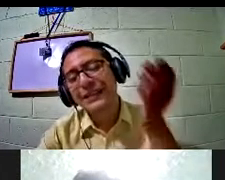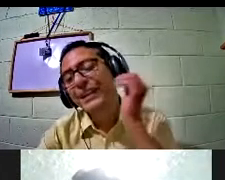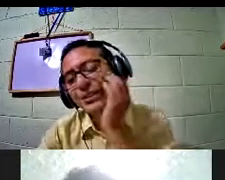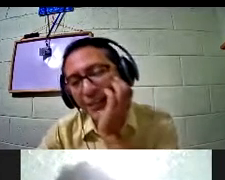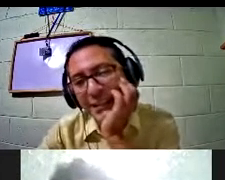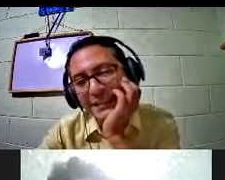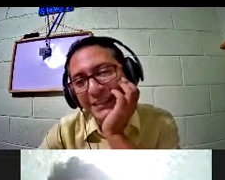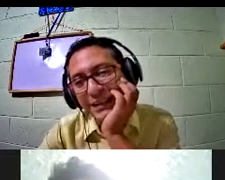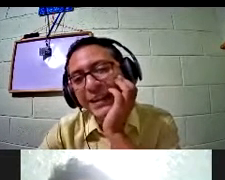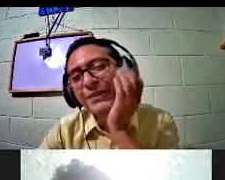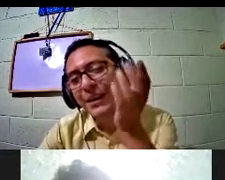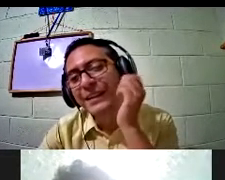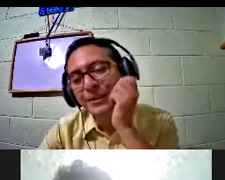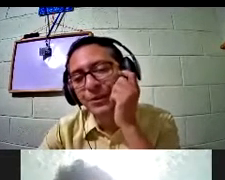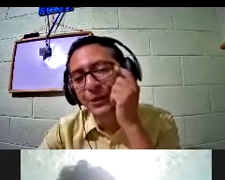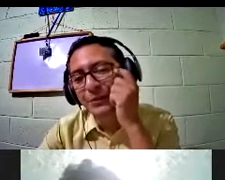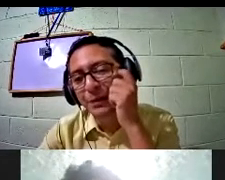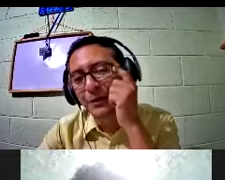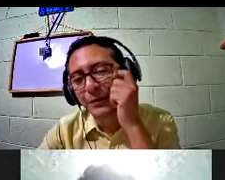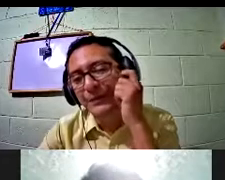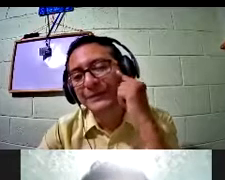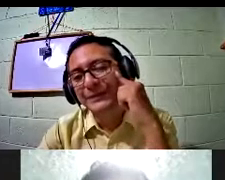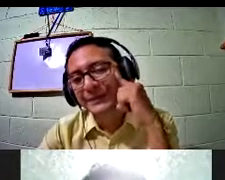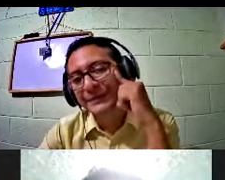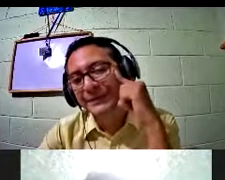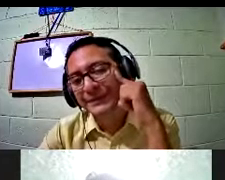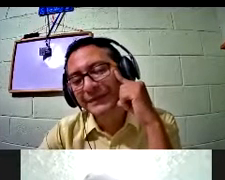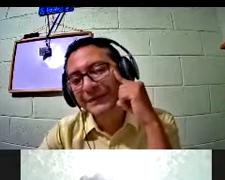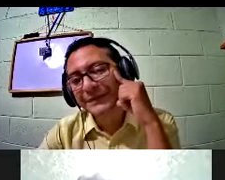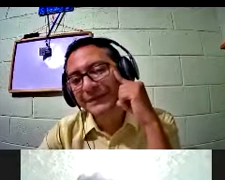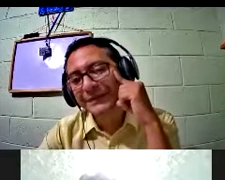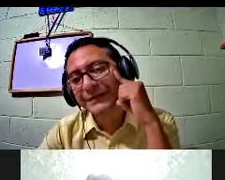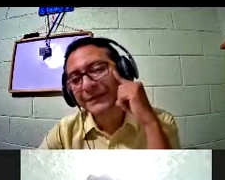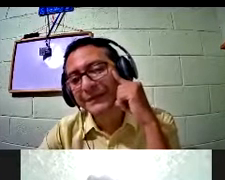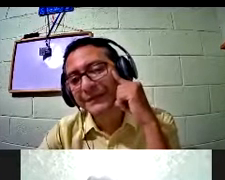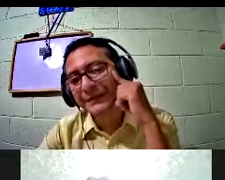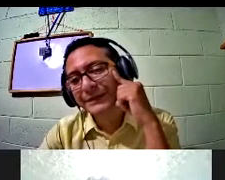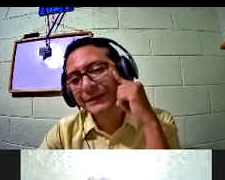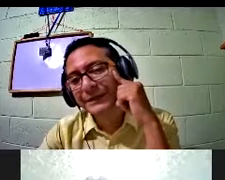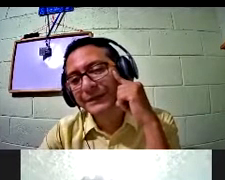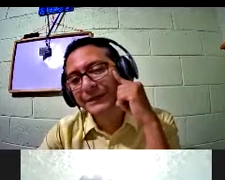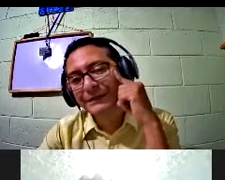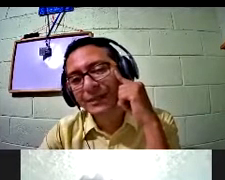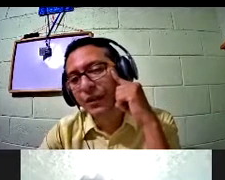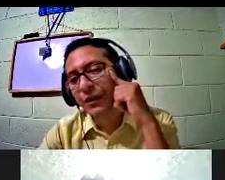me, in your case, Andrea, what are you doing tomorrow? Oh,